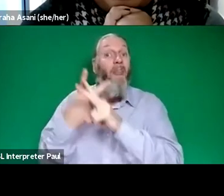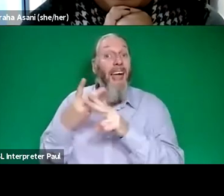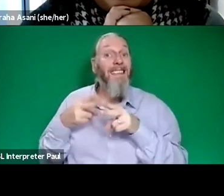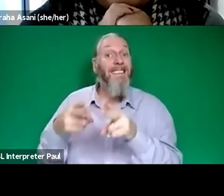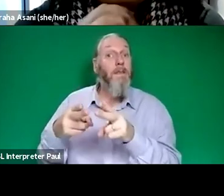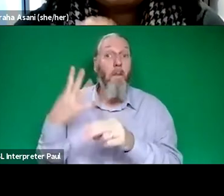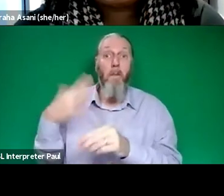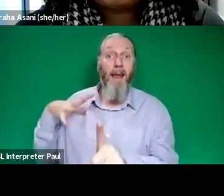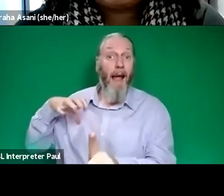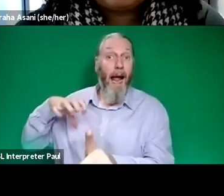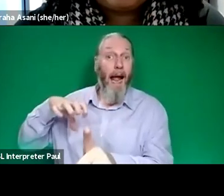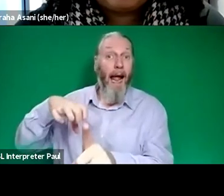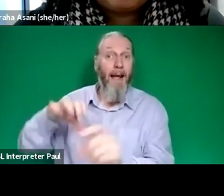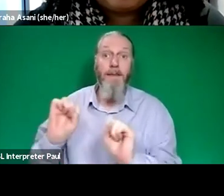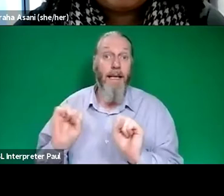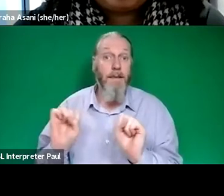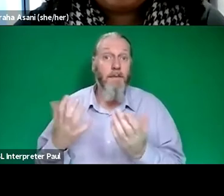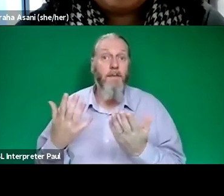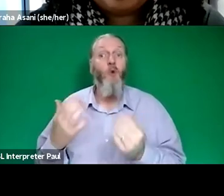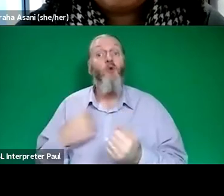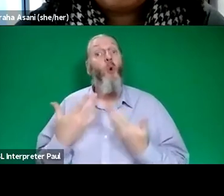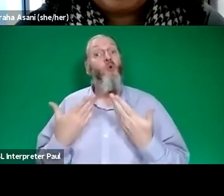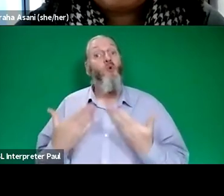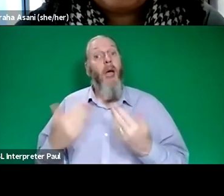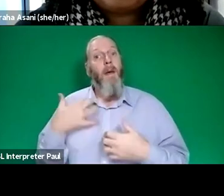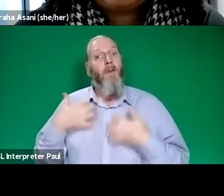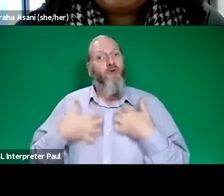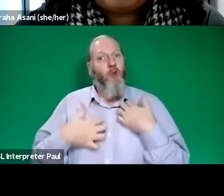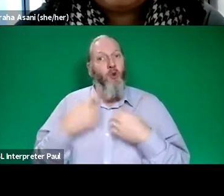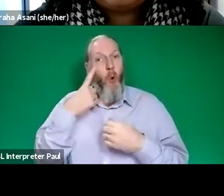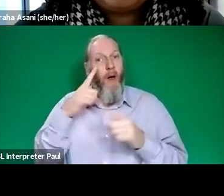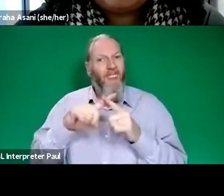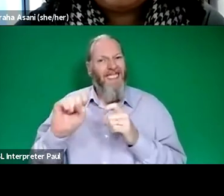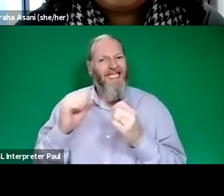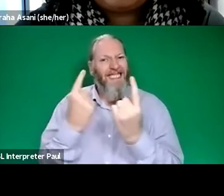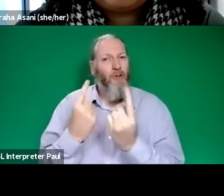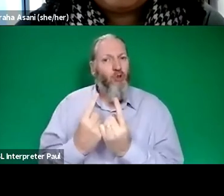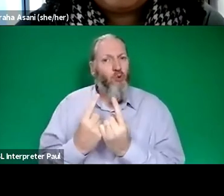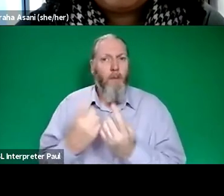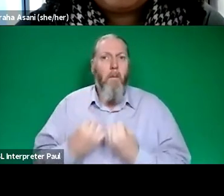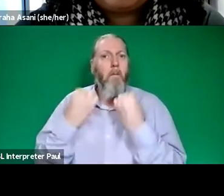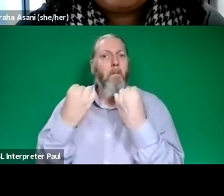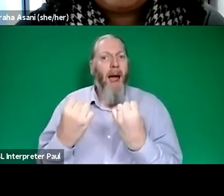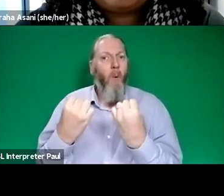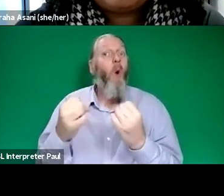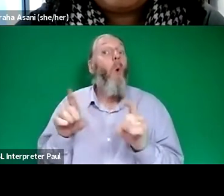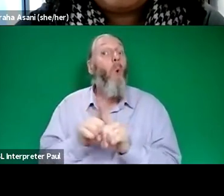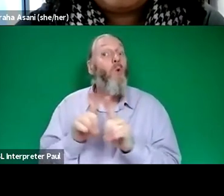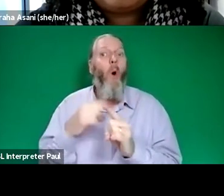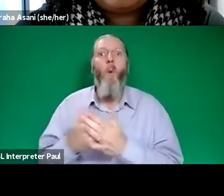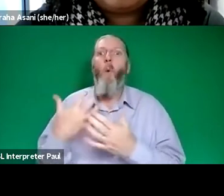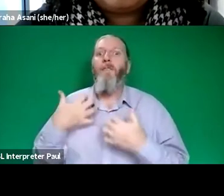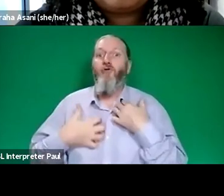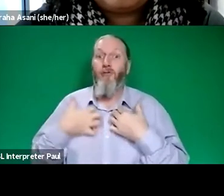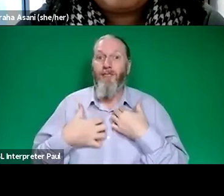looking forward to conversations to do today to do with power. I would say as part of that, I'm always interested in the dynamics between Britain's constitutive